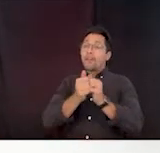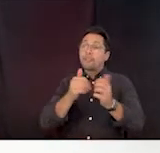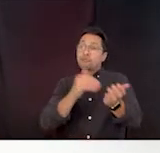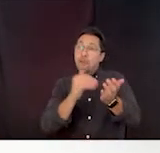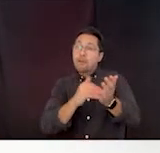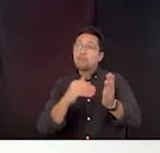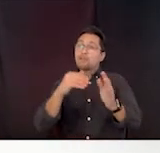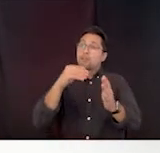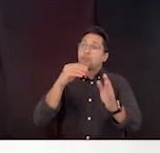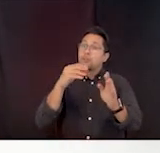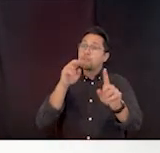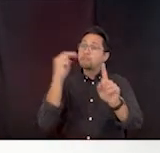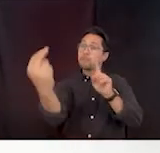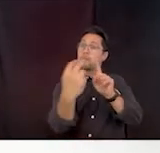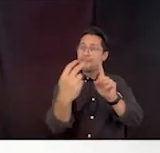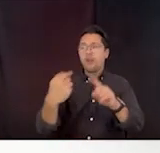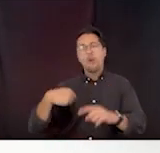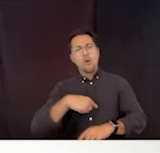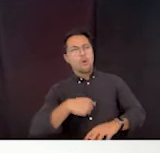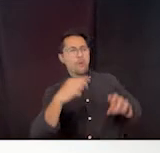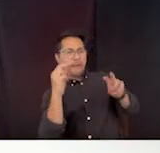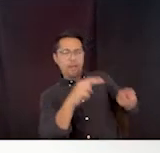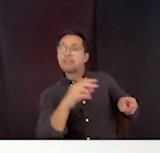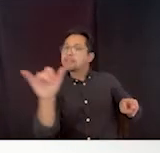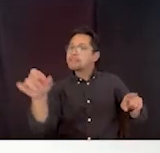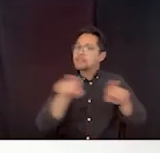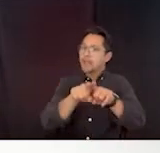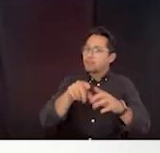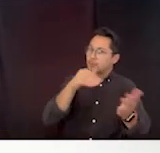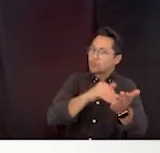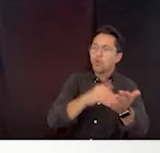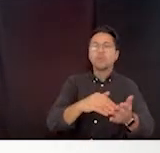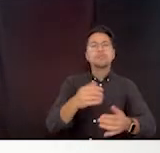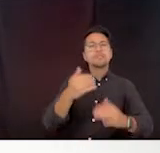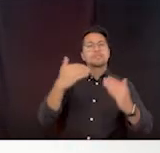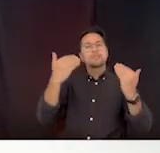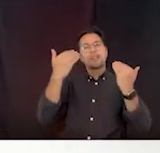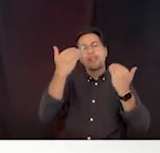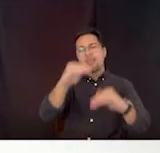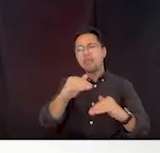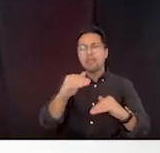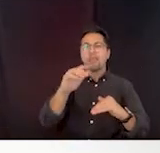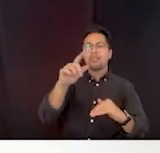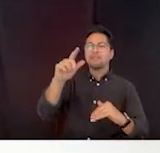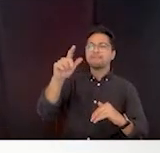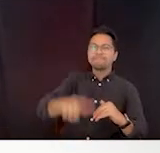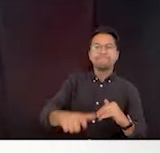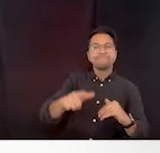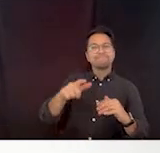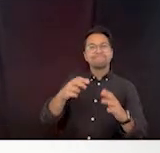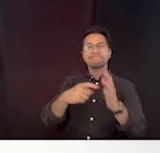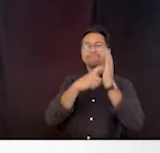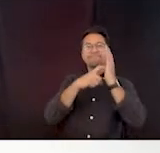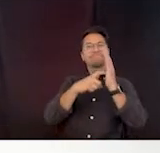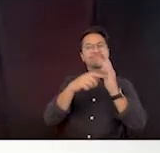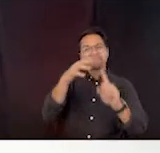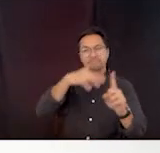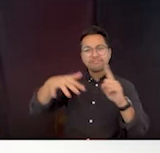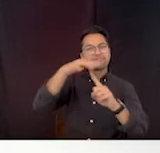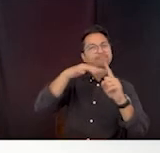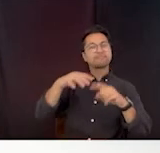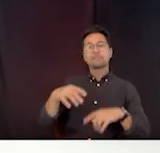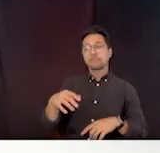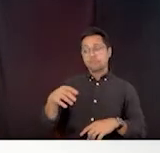our perspective, we always look at, just like the school does, what's the least restrictive environment, another term you'll become very familiar with as your child